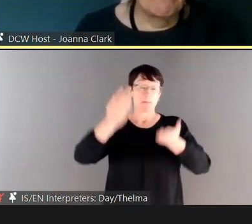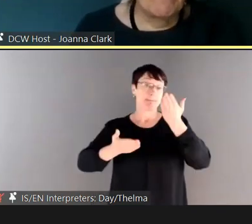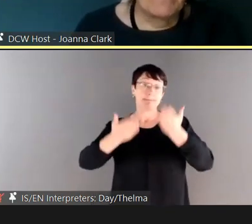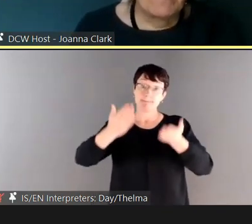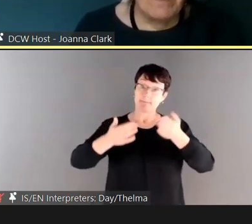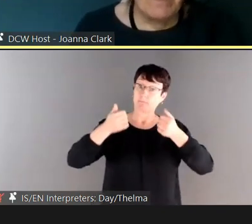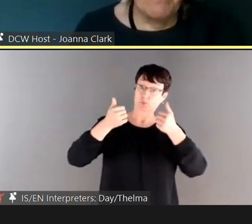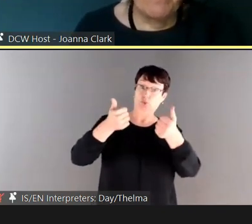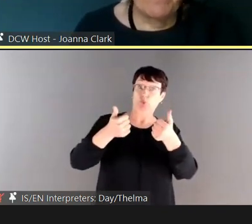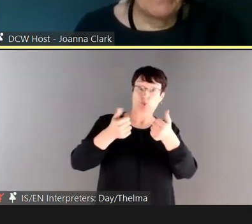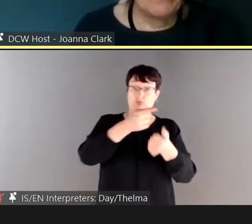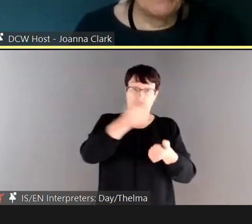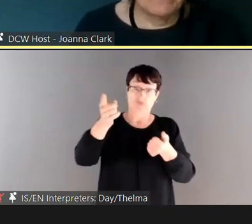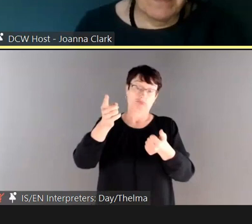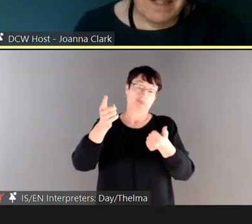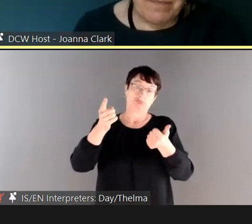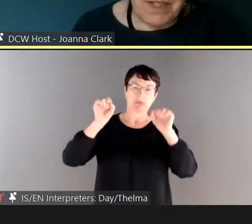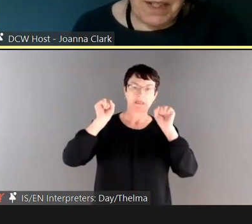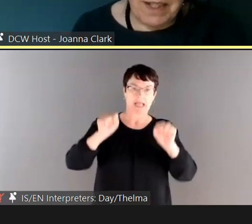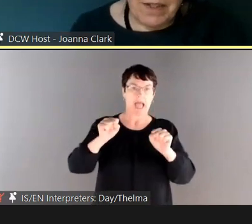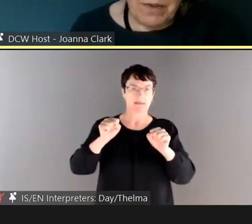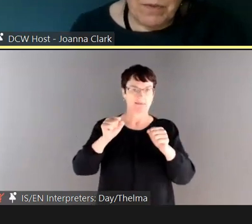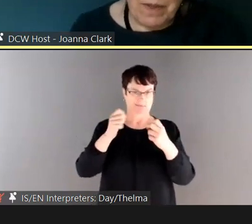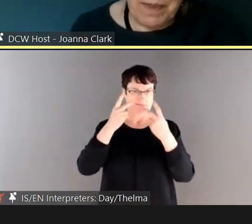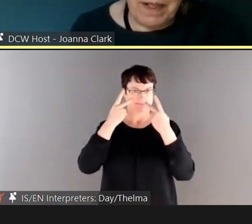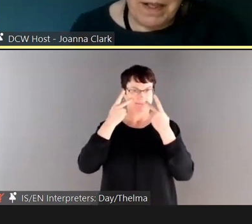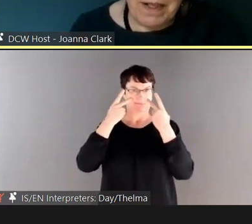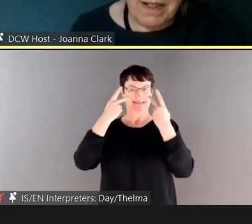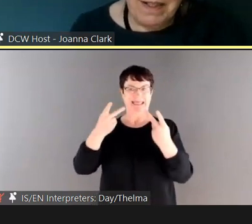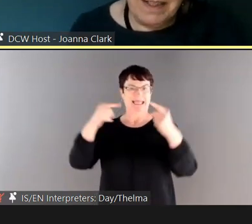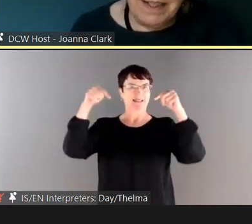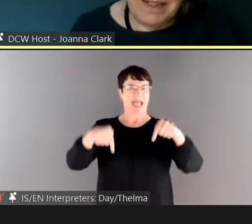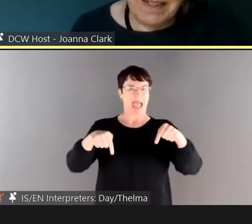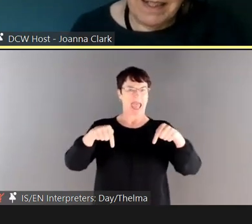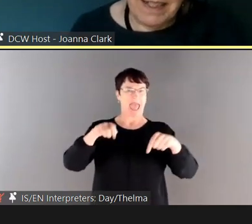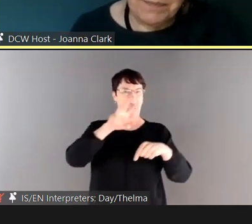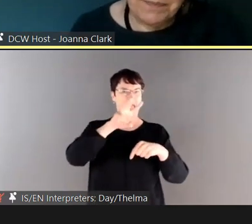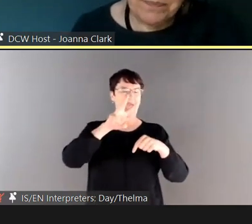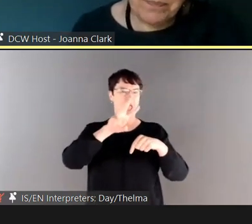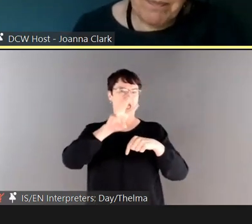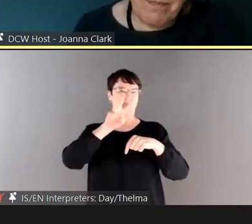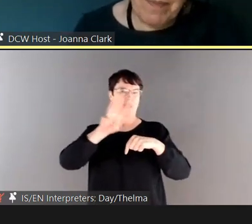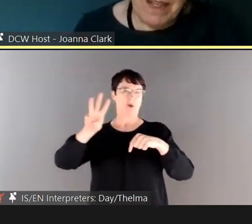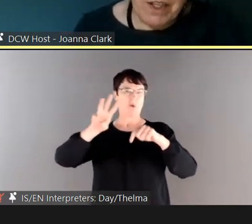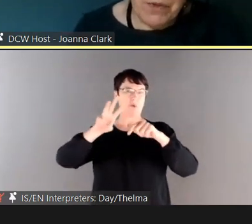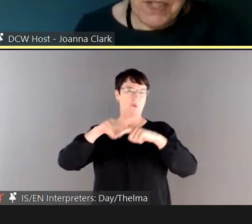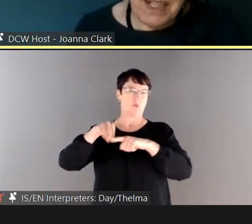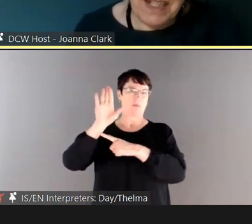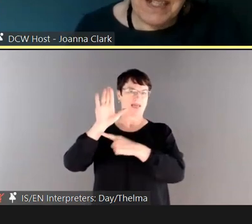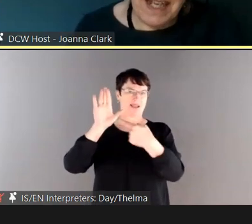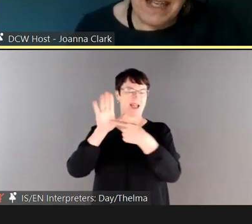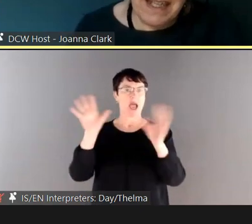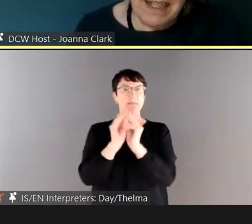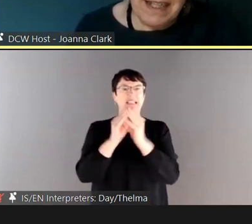actually who has come to the webinar and to see who's